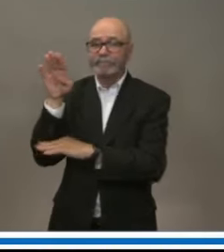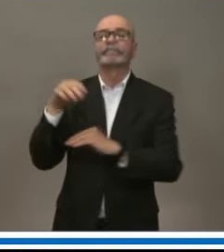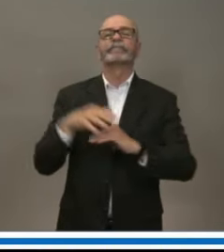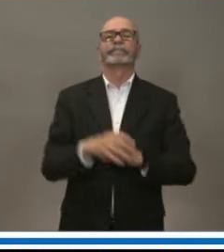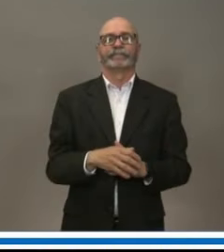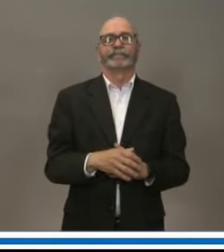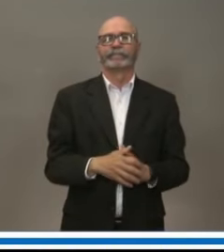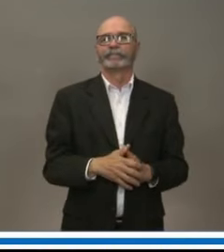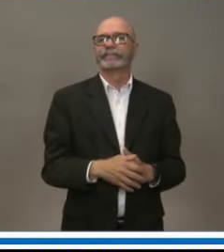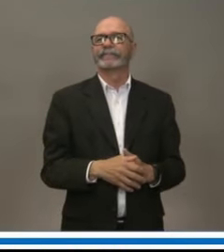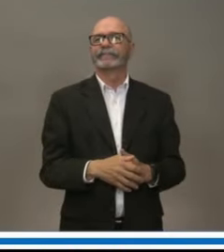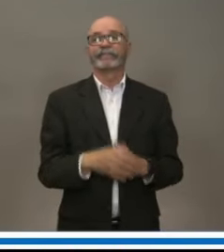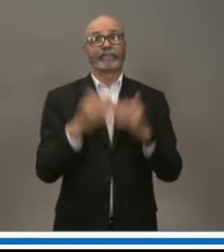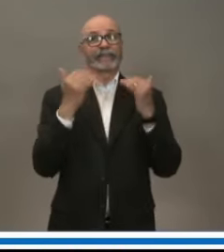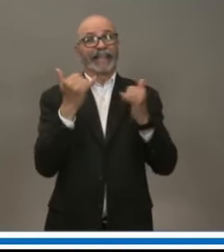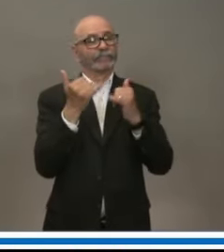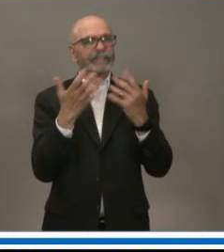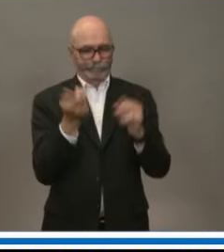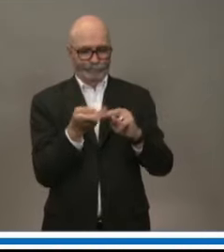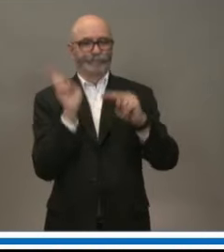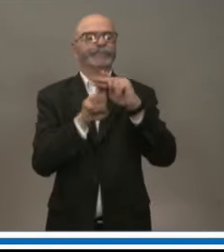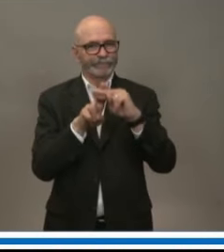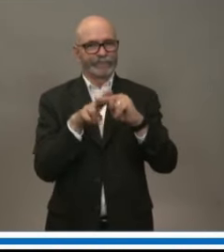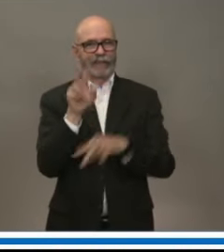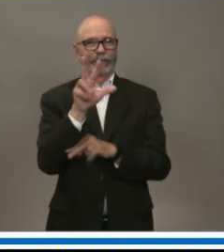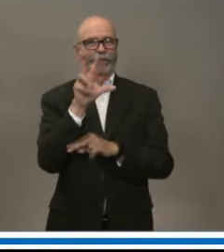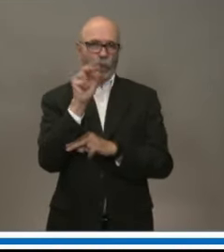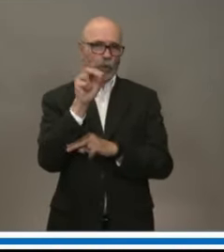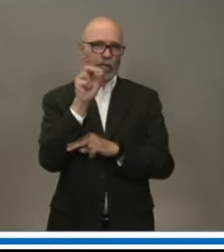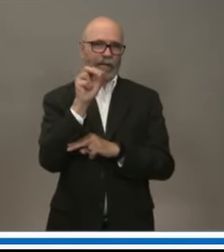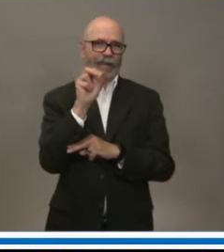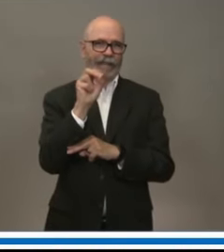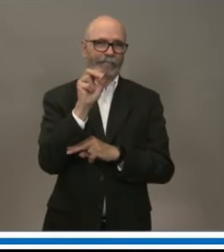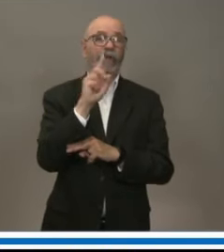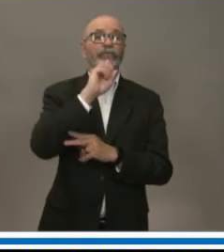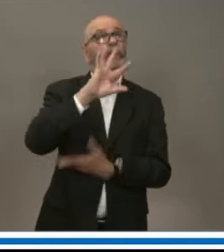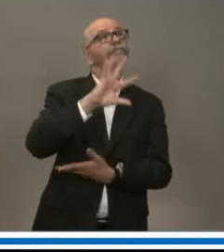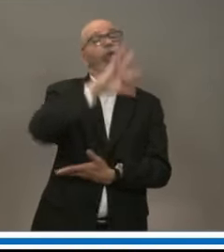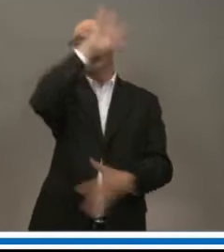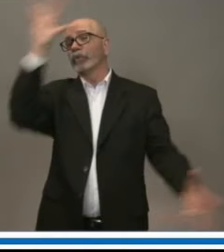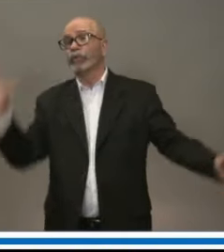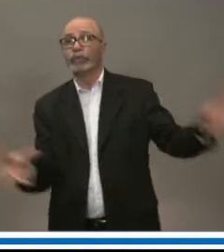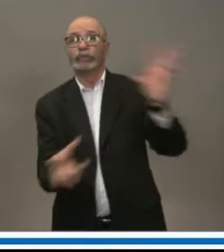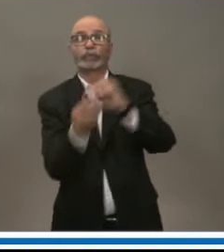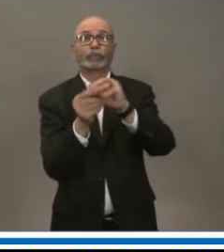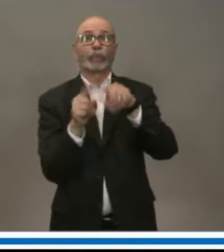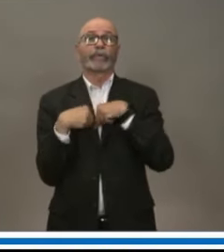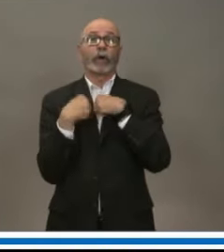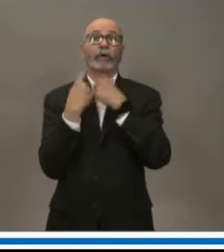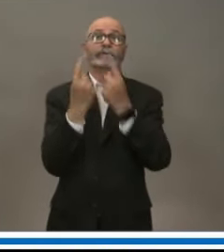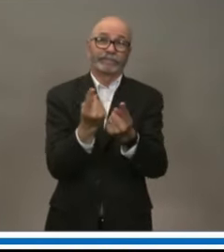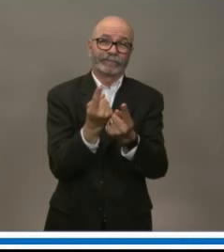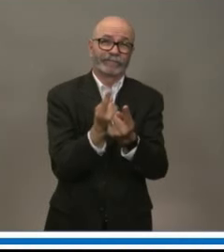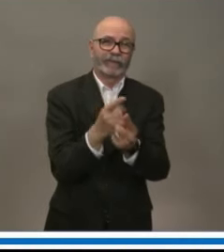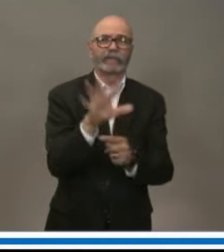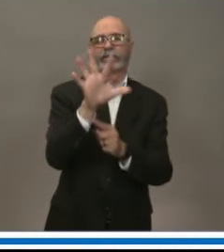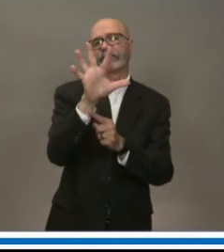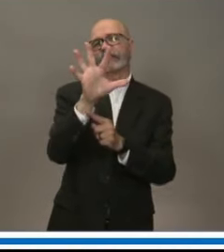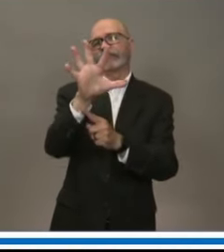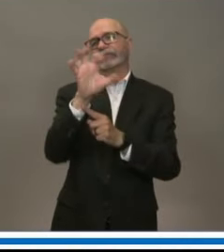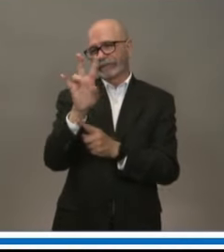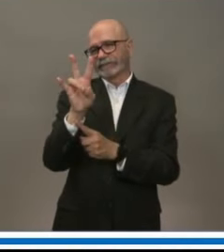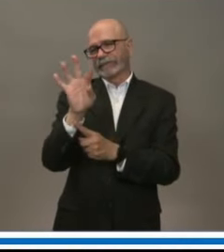we're announcing 30 new cases of COVID-19, bringing the total number of confirmed cases in Nova Scotia to 579.